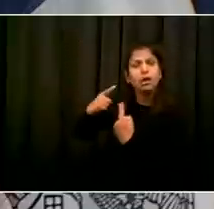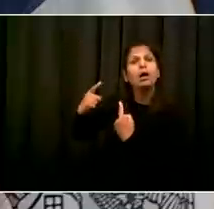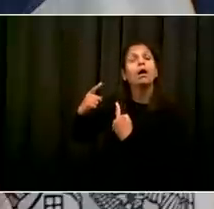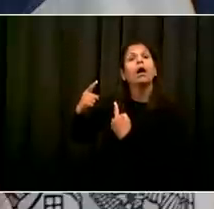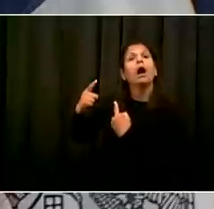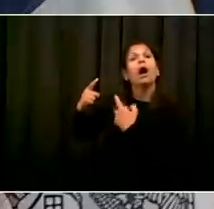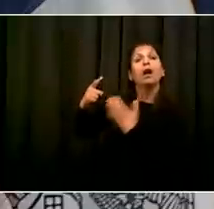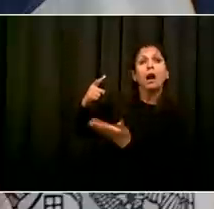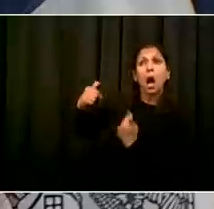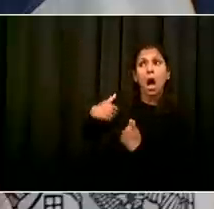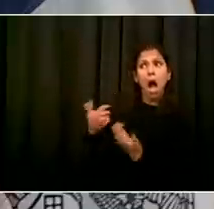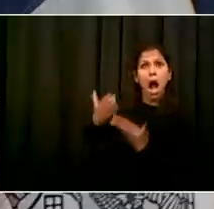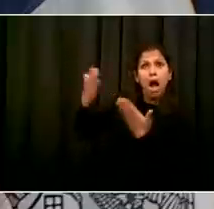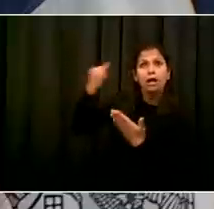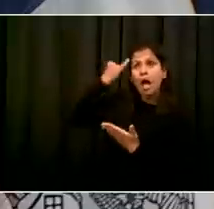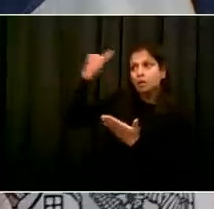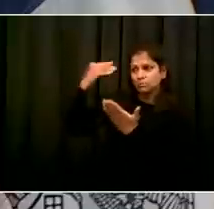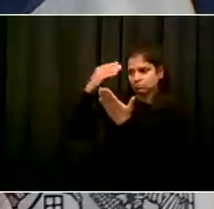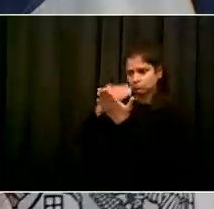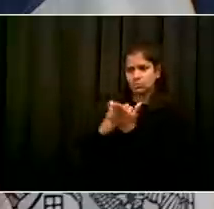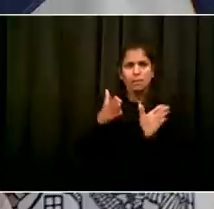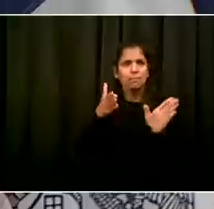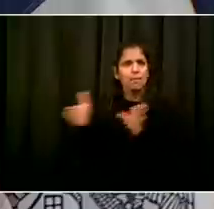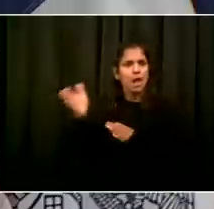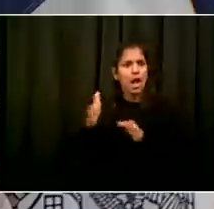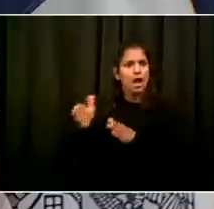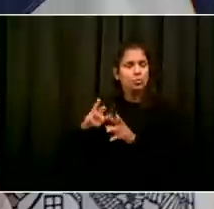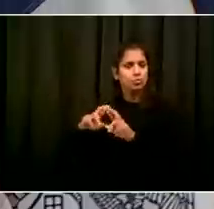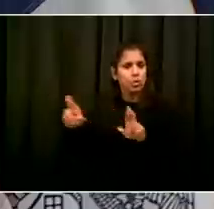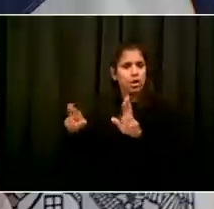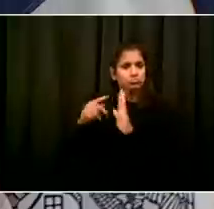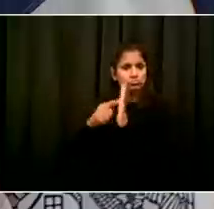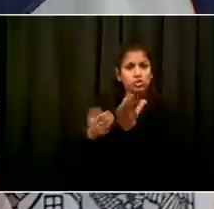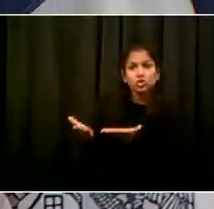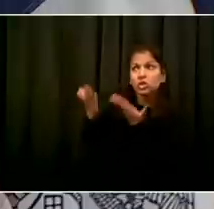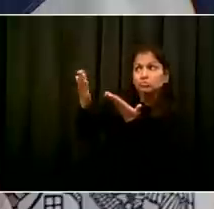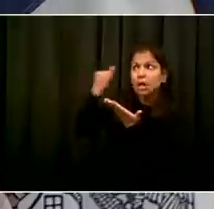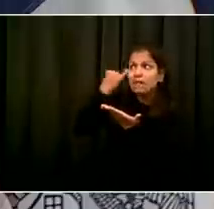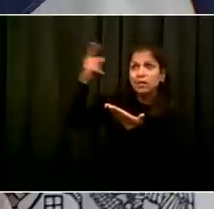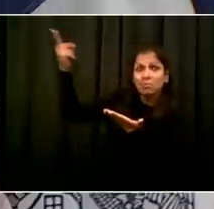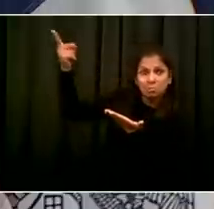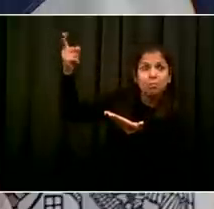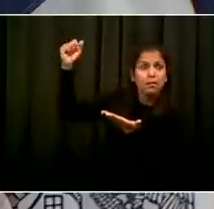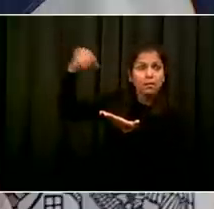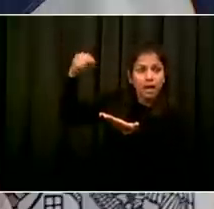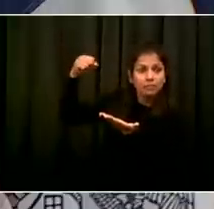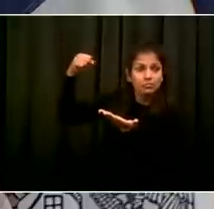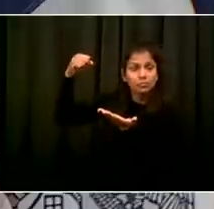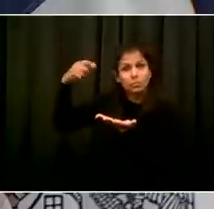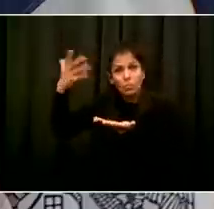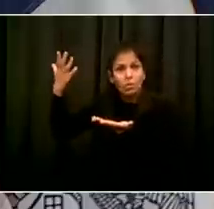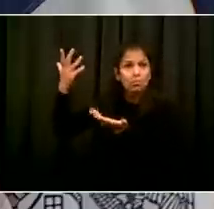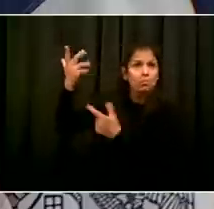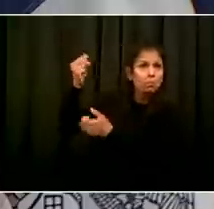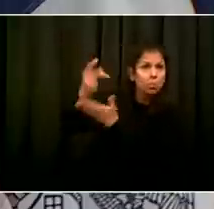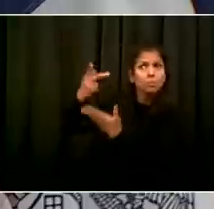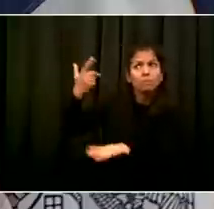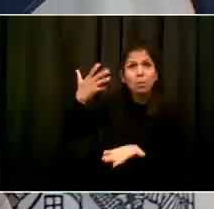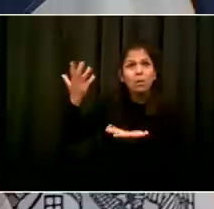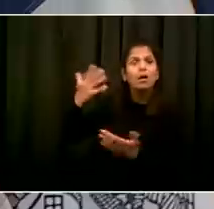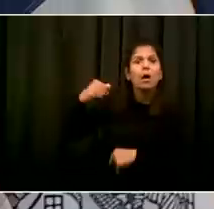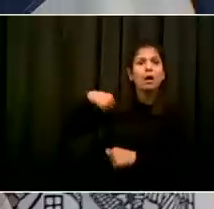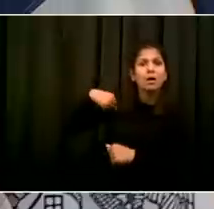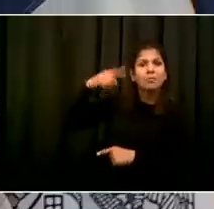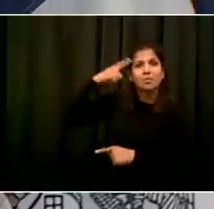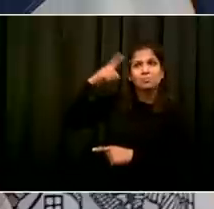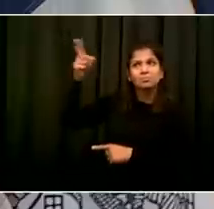use census tracts? We found that to be not as helpful as I would have liked because we saw again that we had